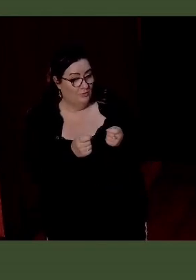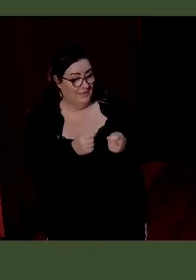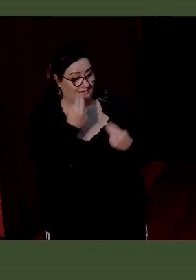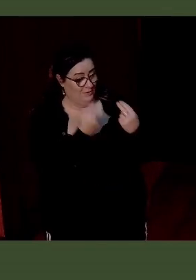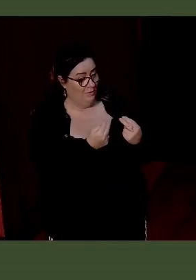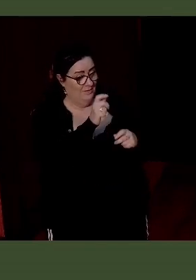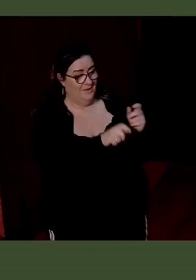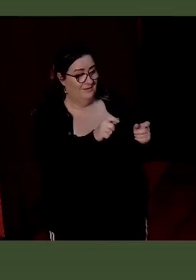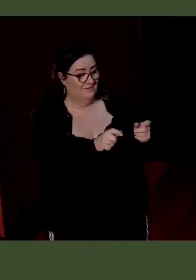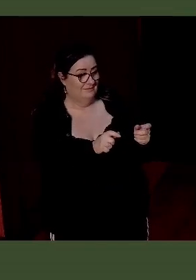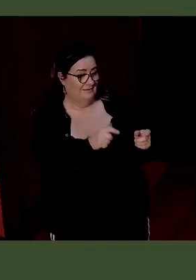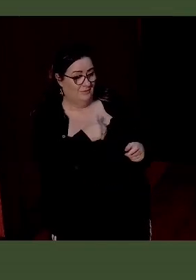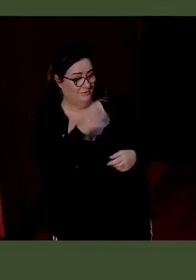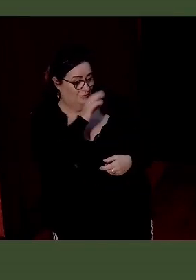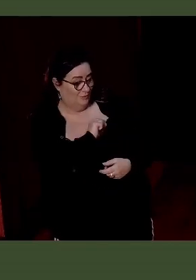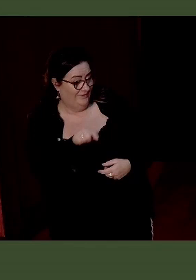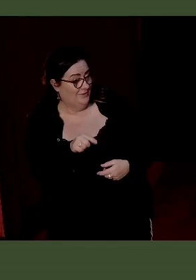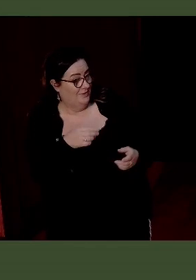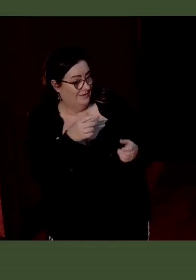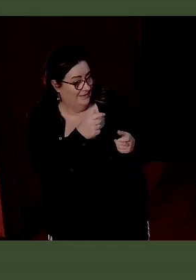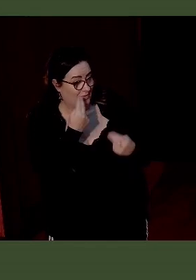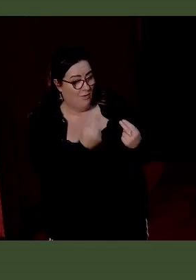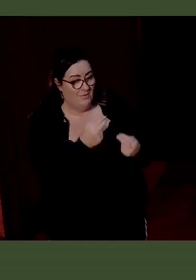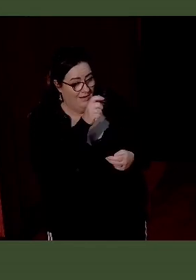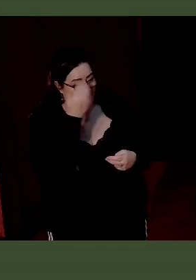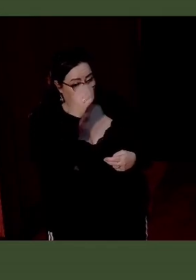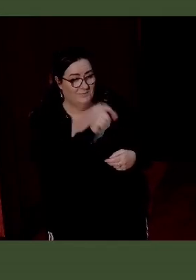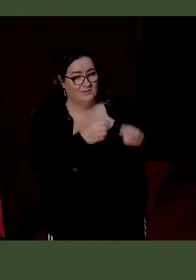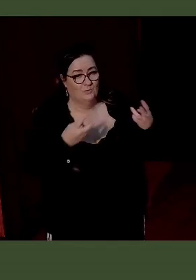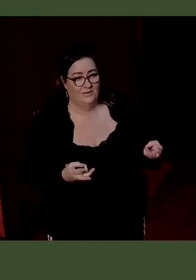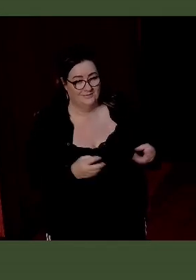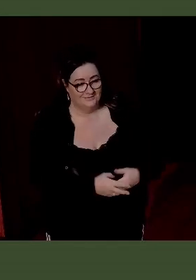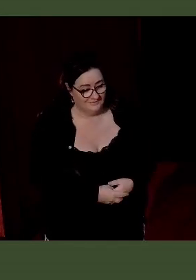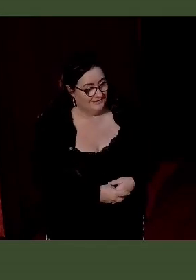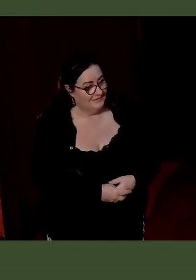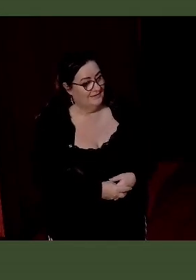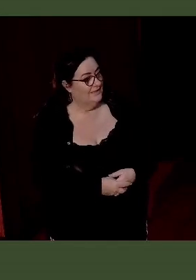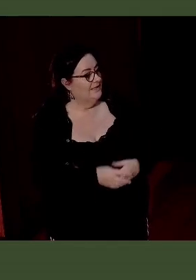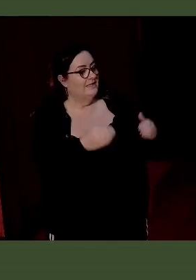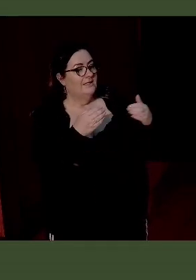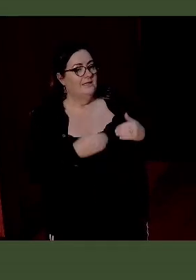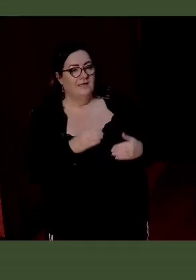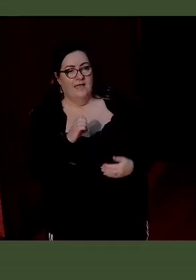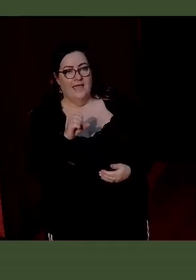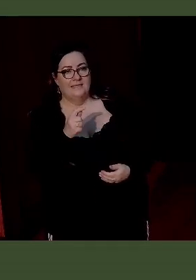punter in Ireland, was really looking for. Some of the Home Rule leadership, and I'm thinking particularly of Erskine